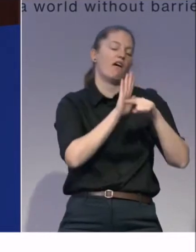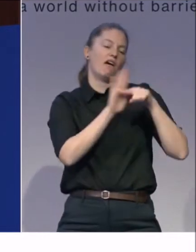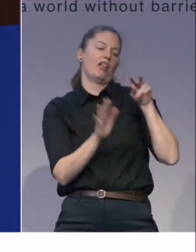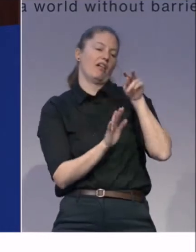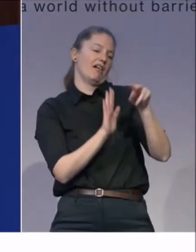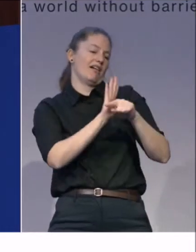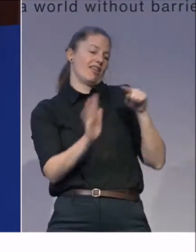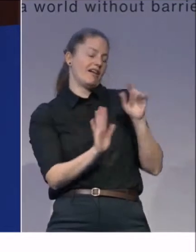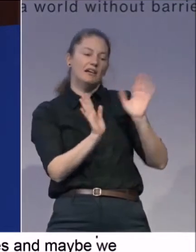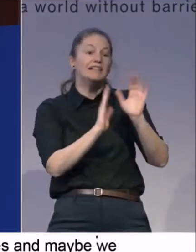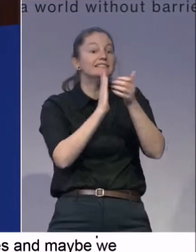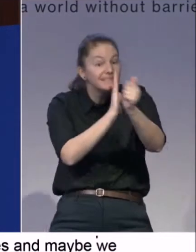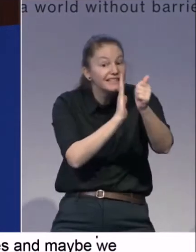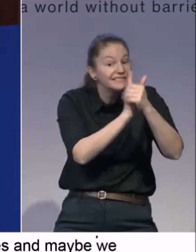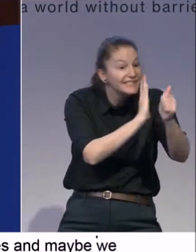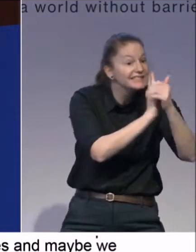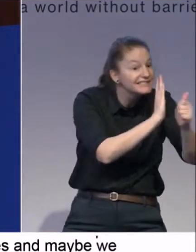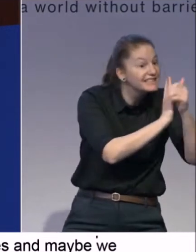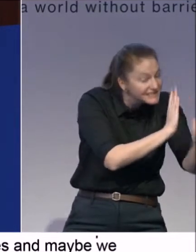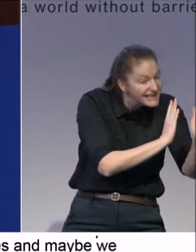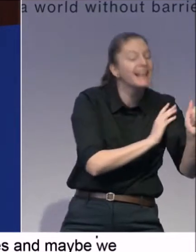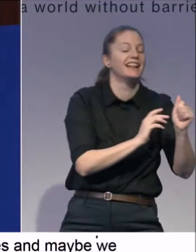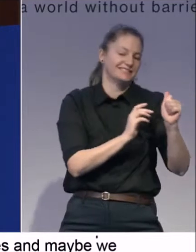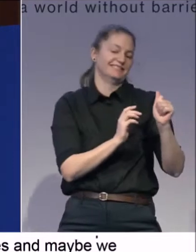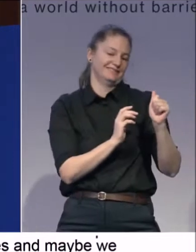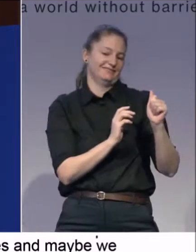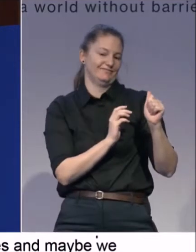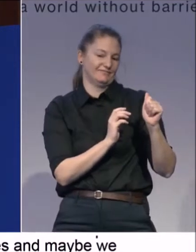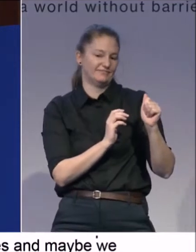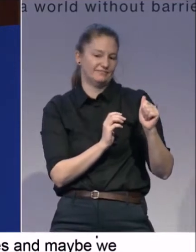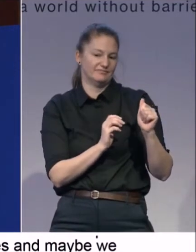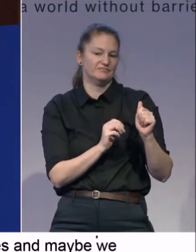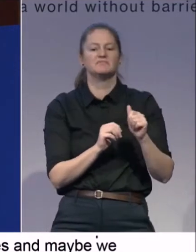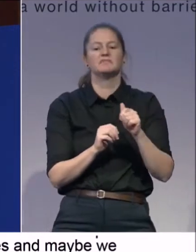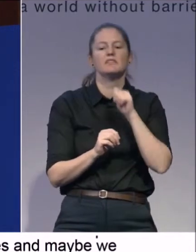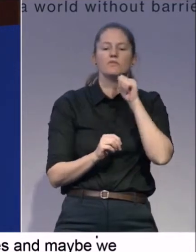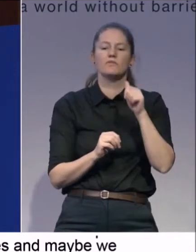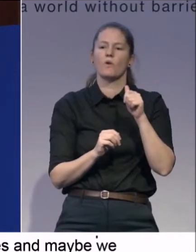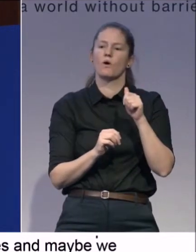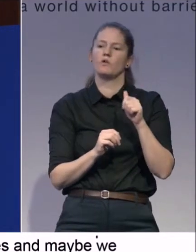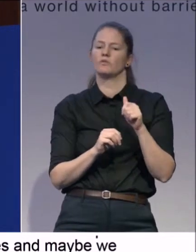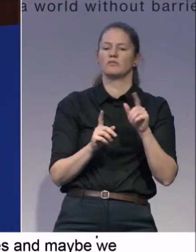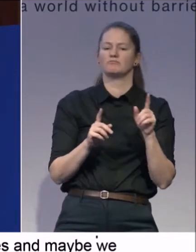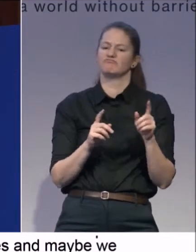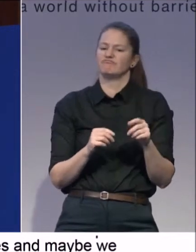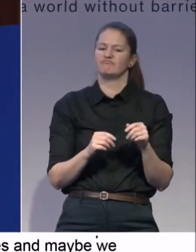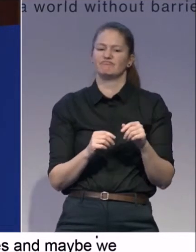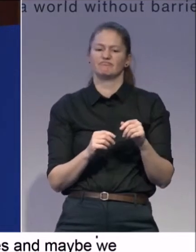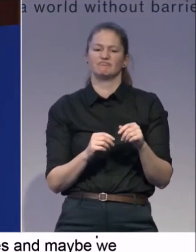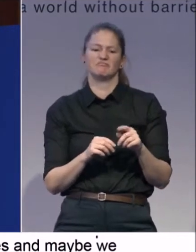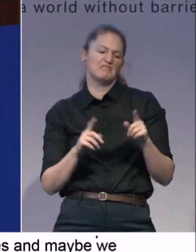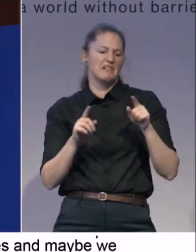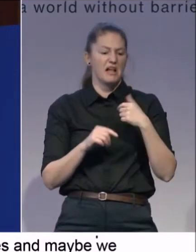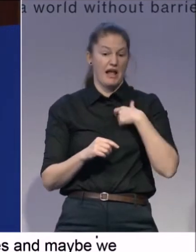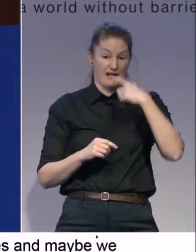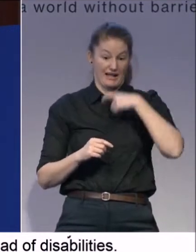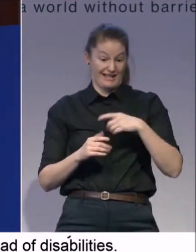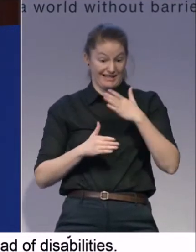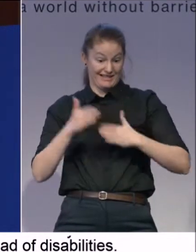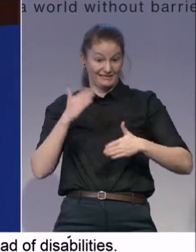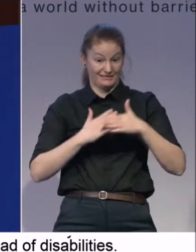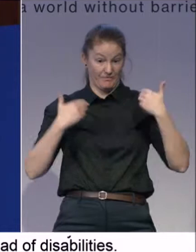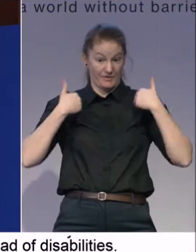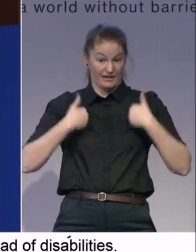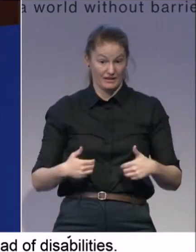defined but what they can't do. And this definition is really oppressive.